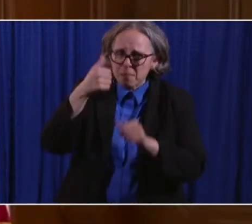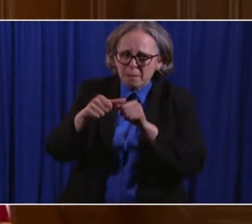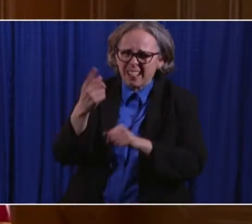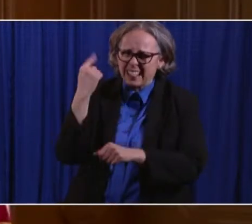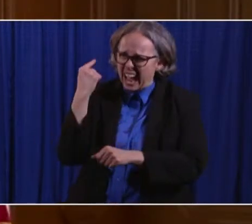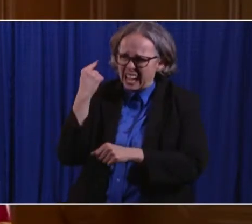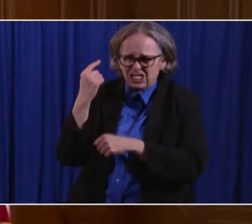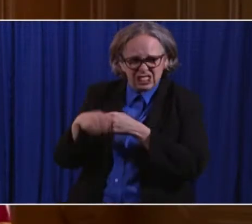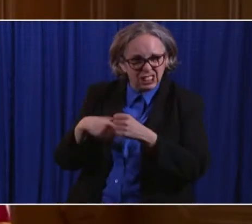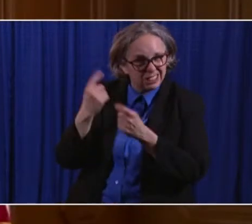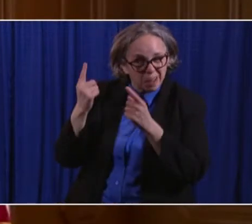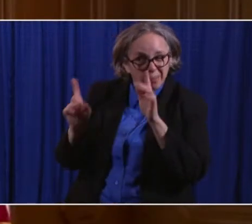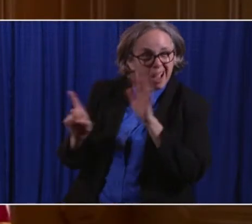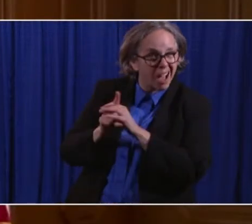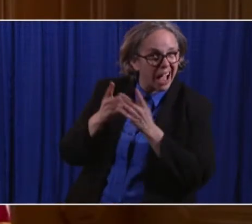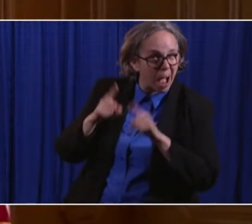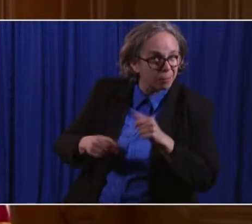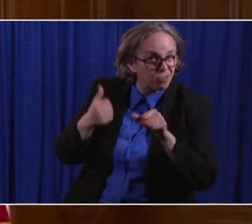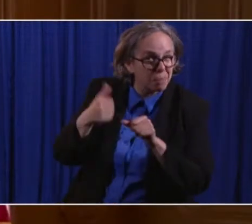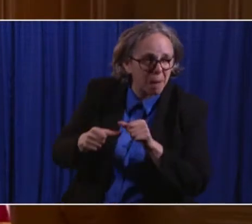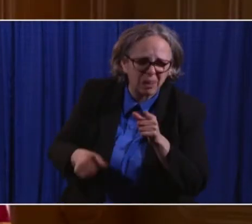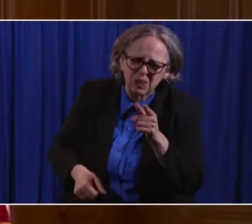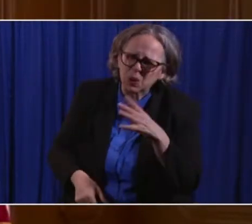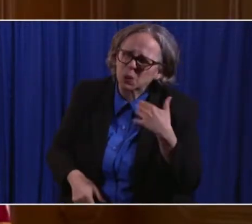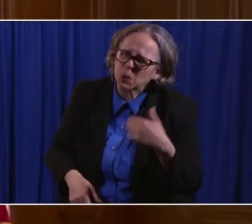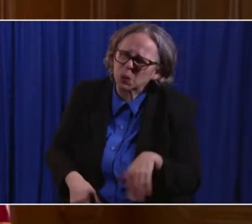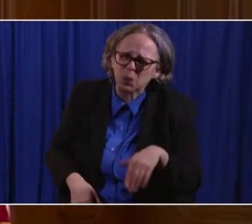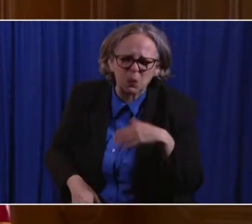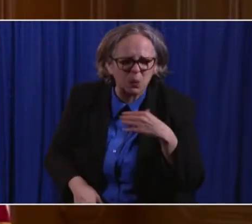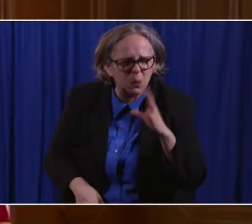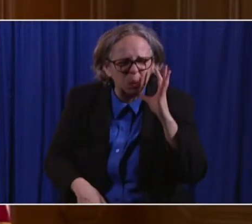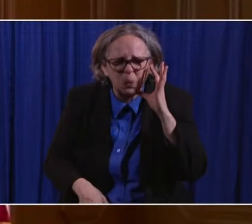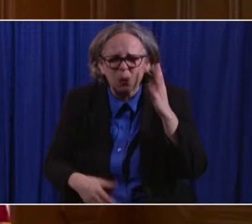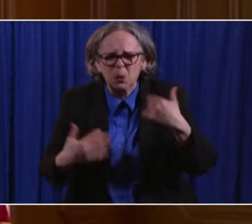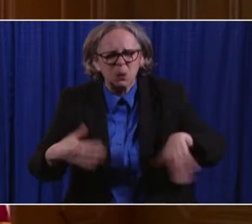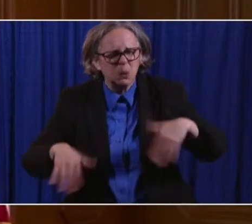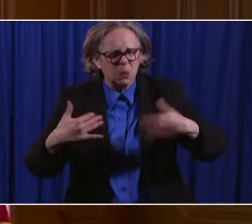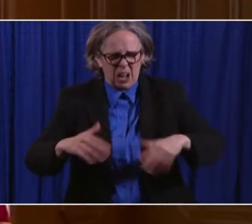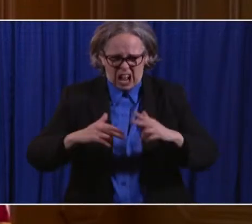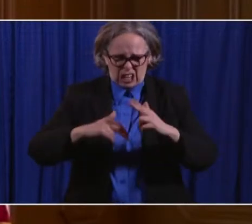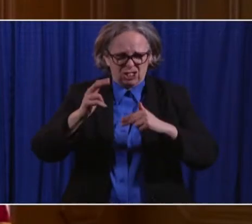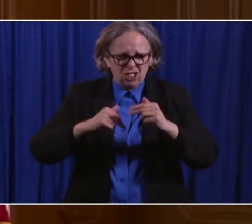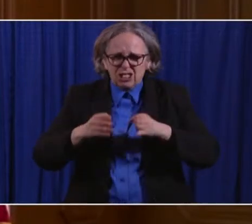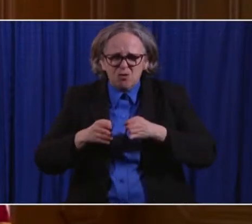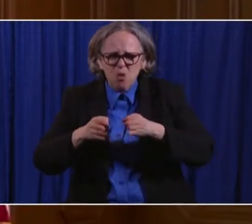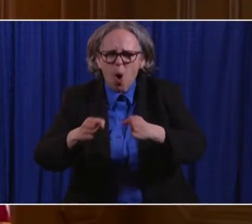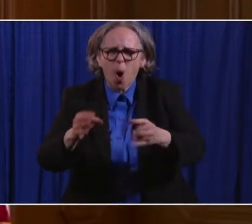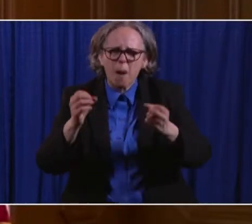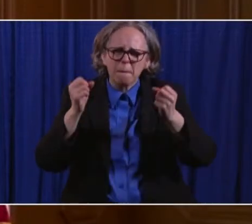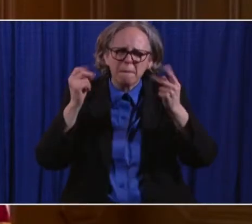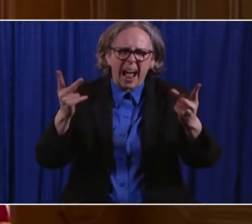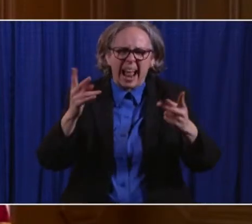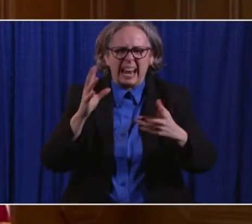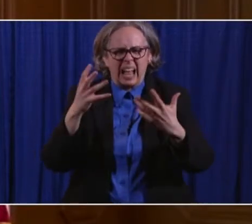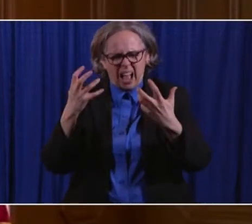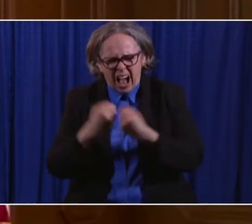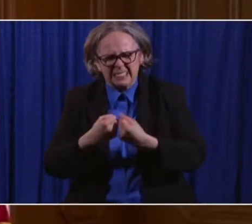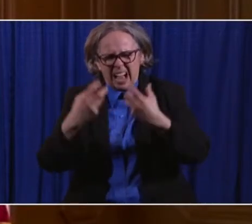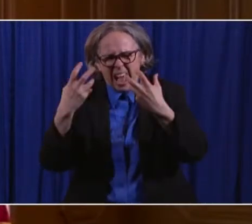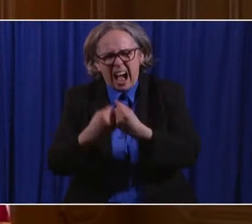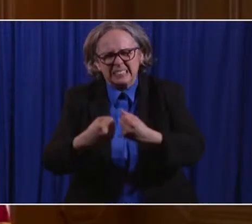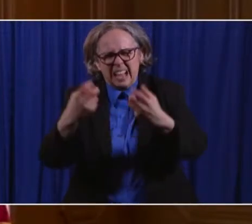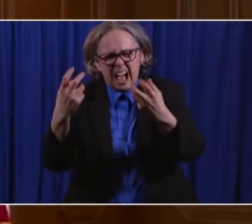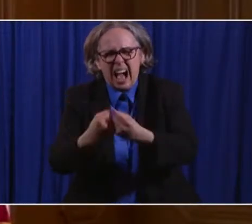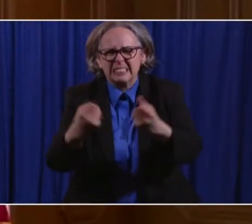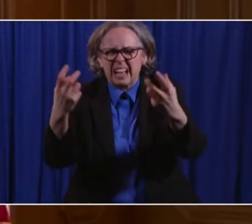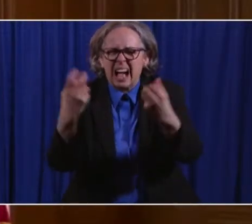of accidents that occurred in construction zones. Over 4,500 of those accidents